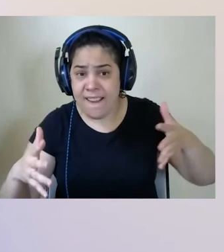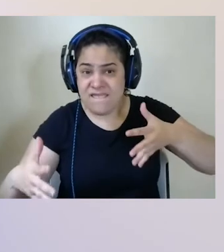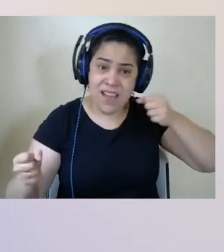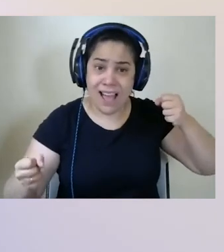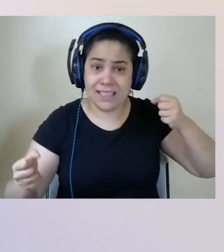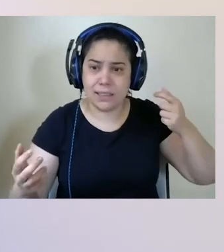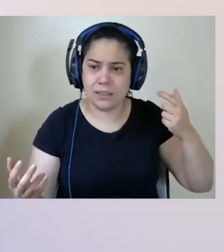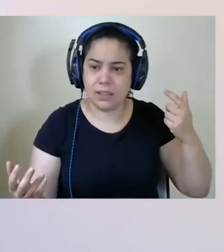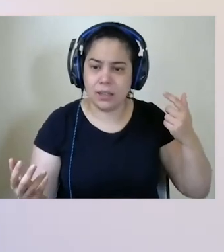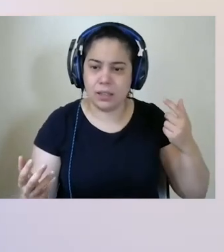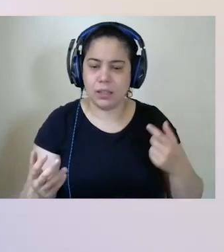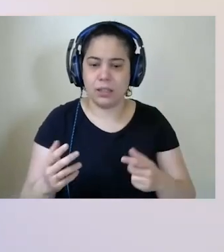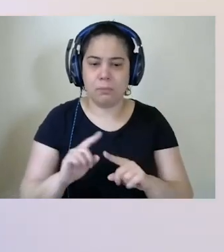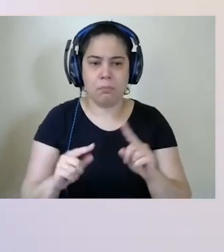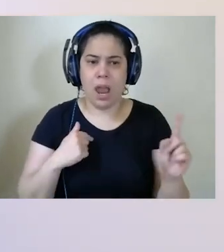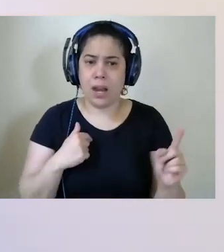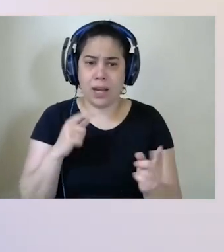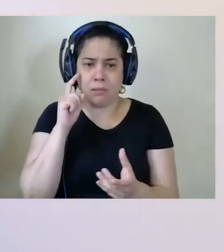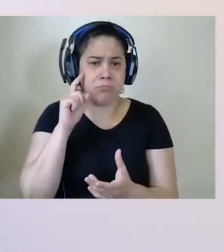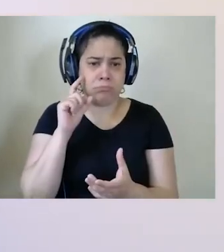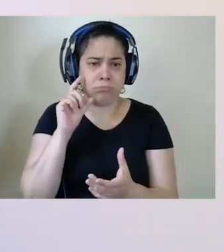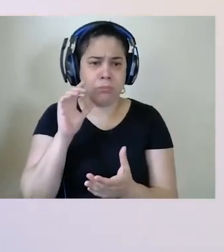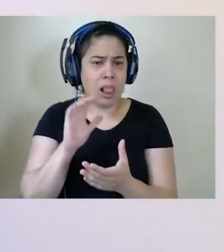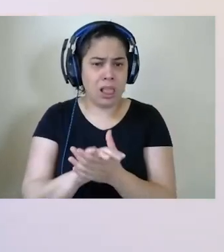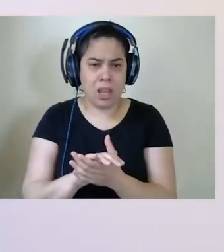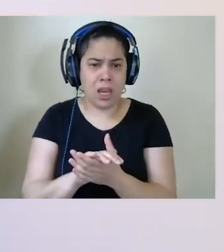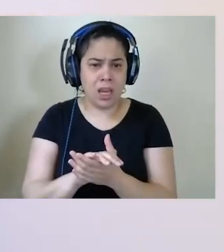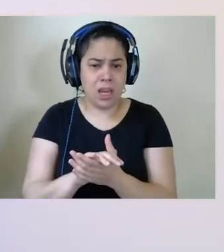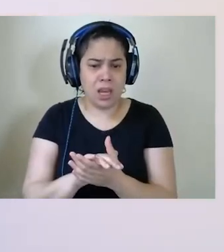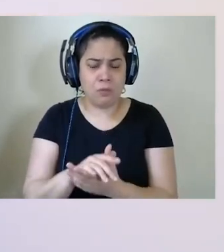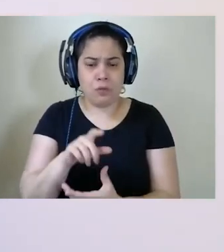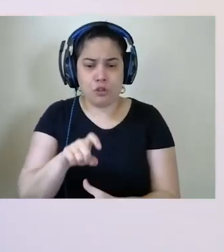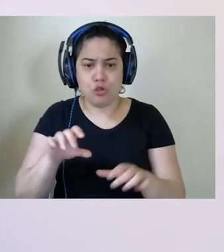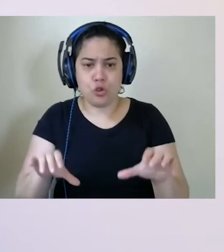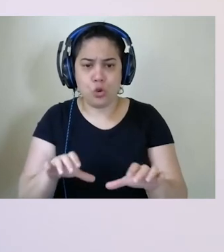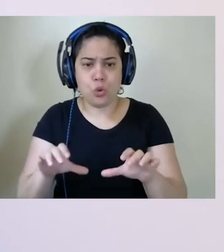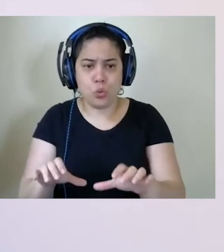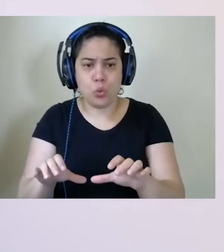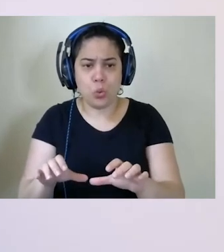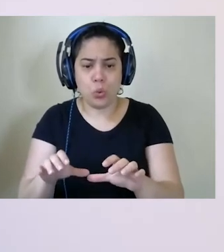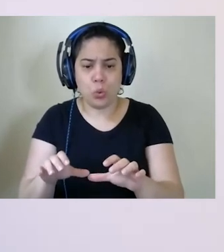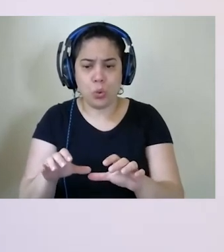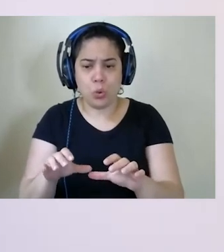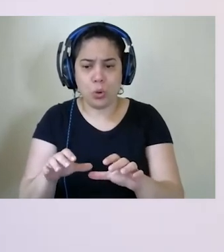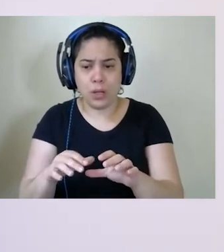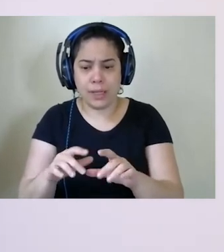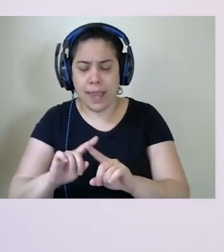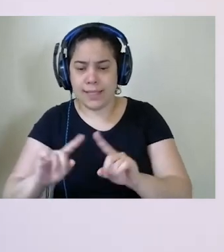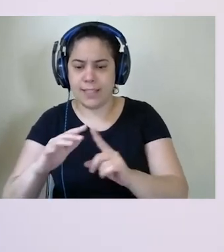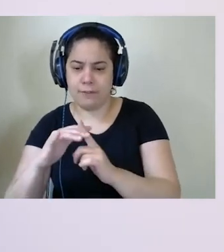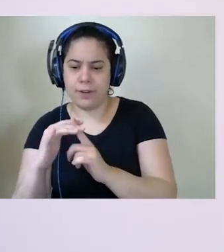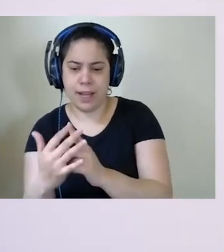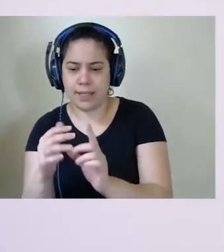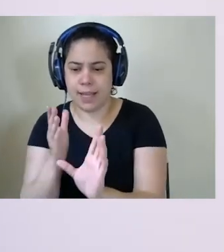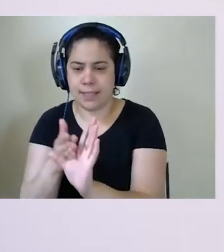never believed, and I don't believe now, that this can be done outside of the frame of psychotherapy. I think you